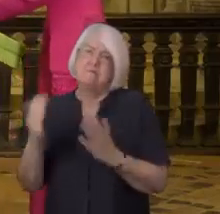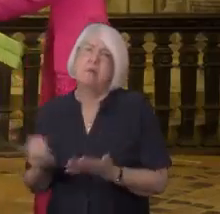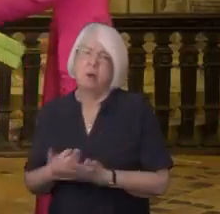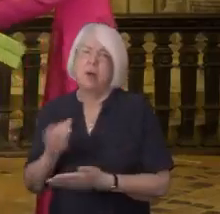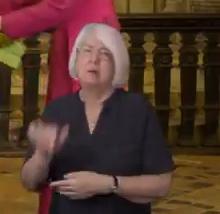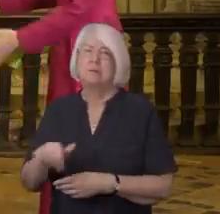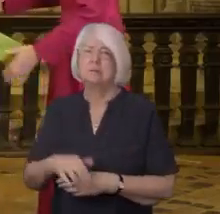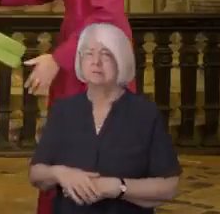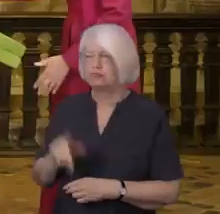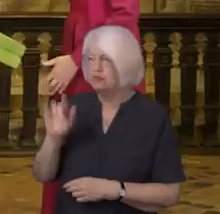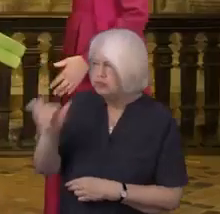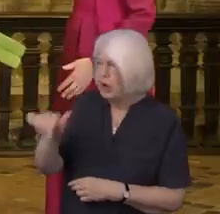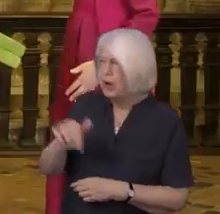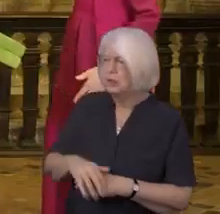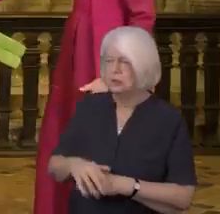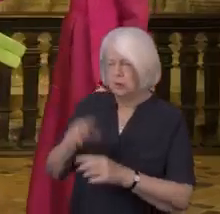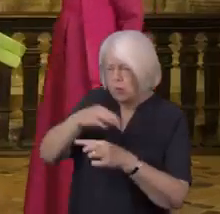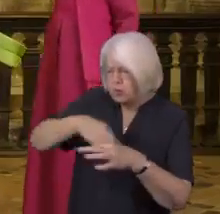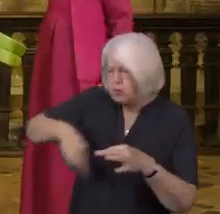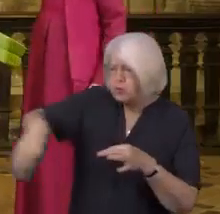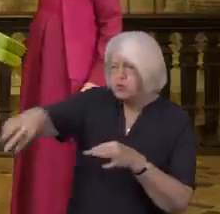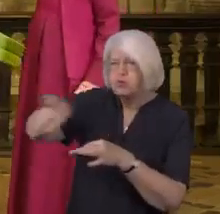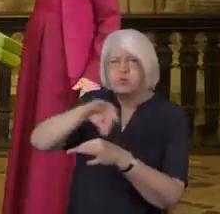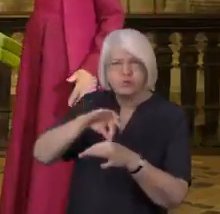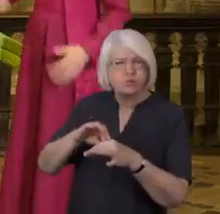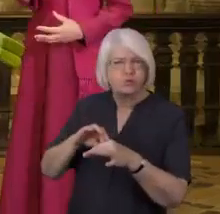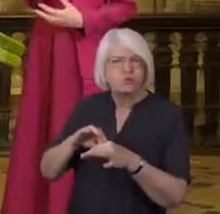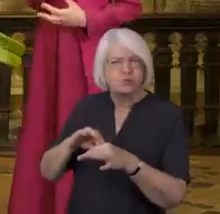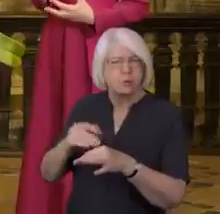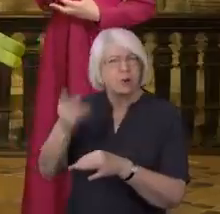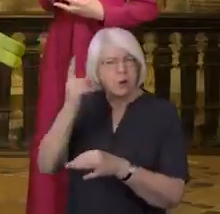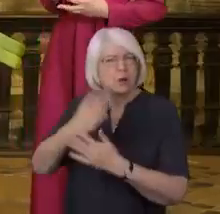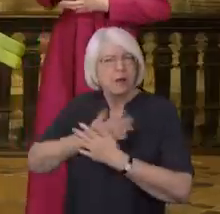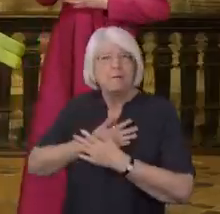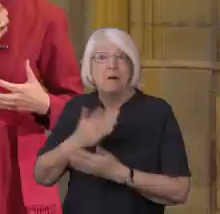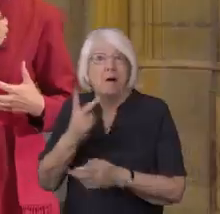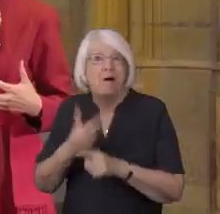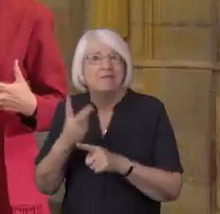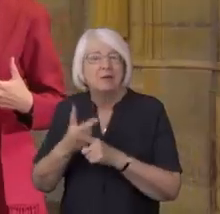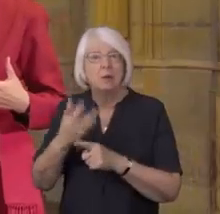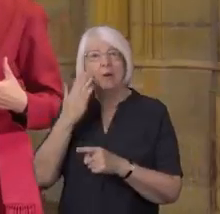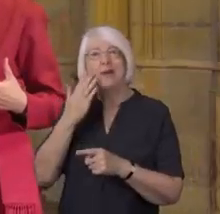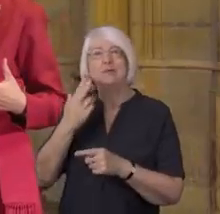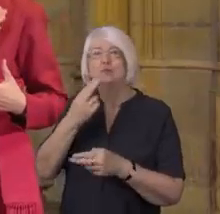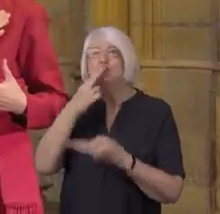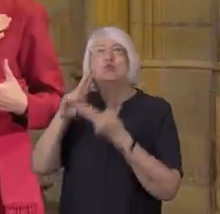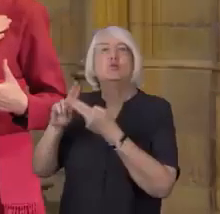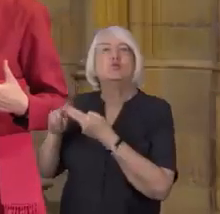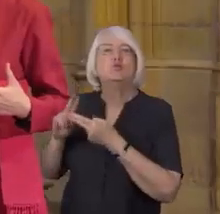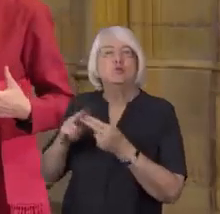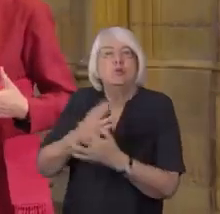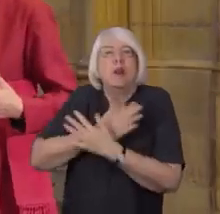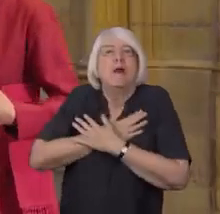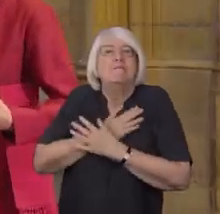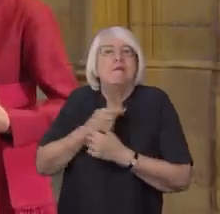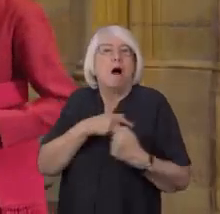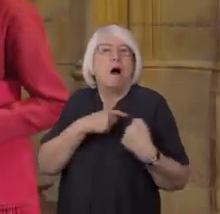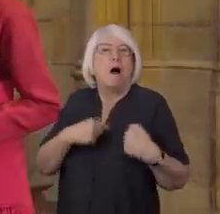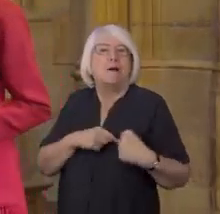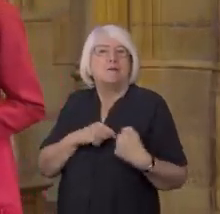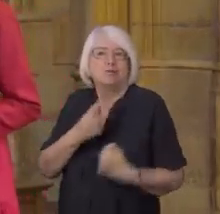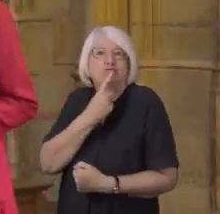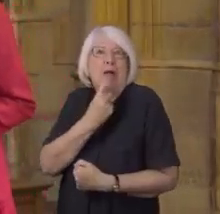for the world, going right round the world. And often when we draw love hearts, they're red, aren't they? The colour of our hearts.